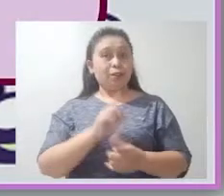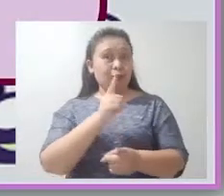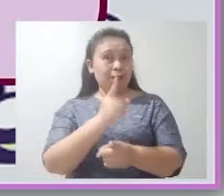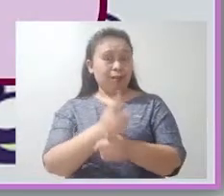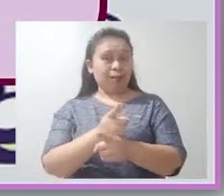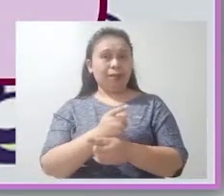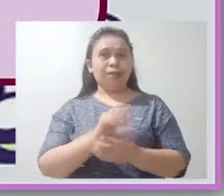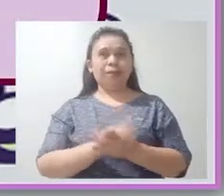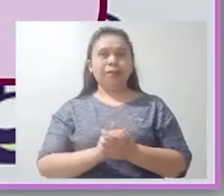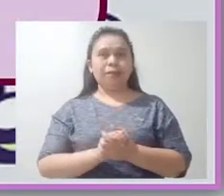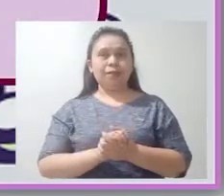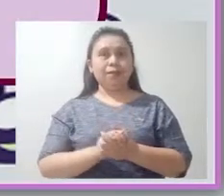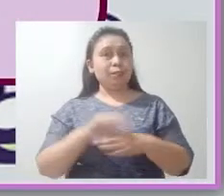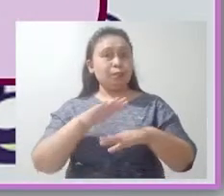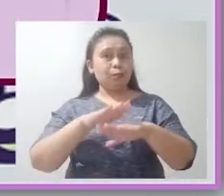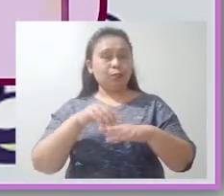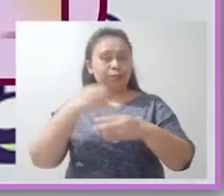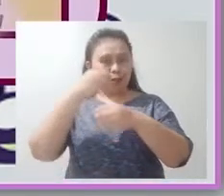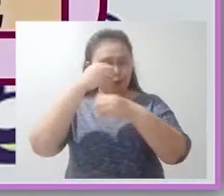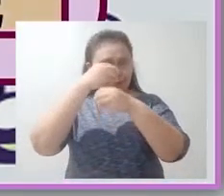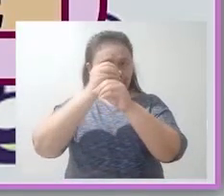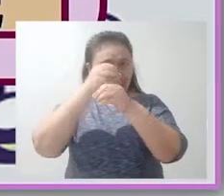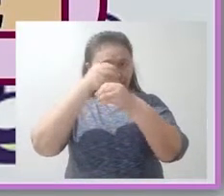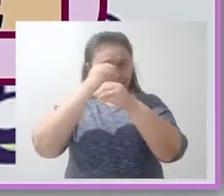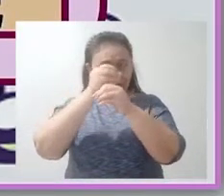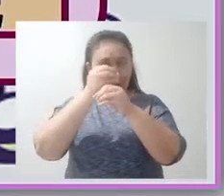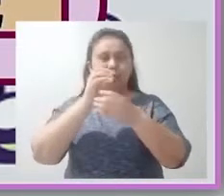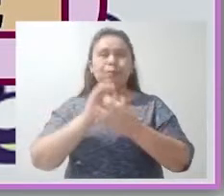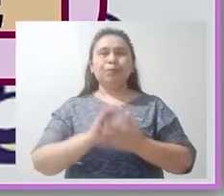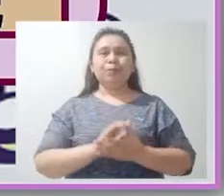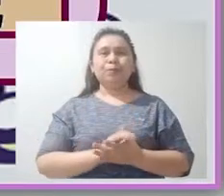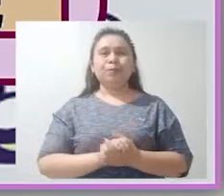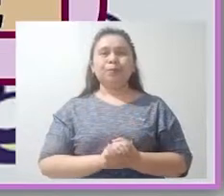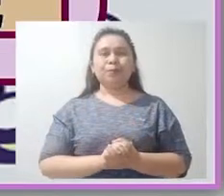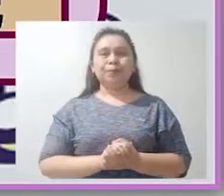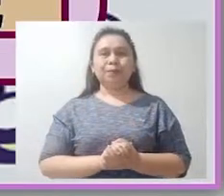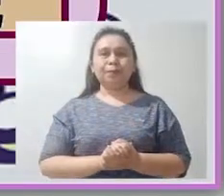You're right. This is called a microscope.